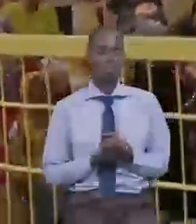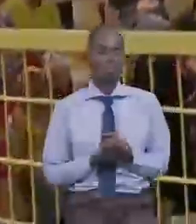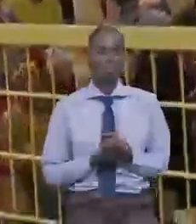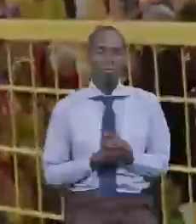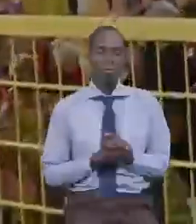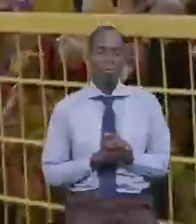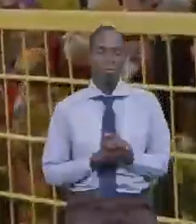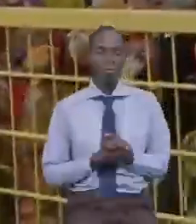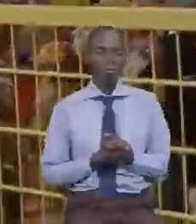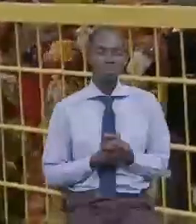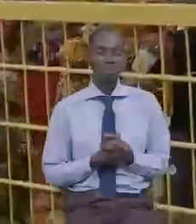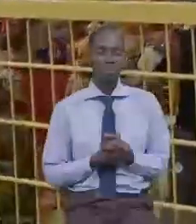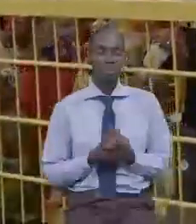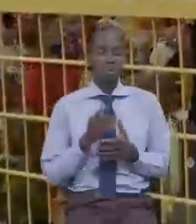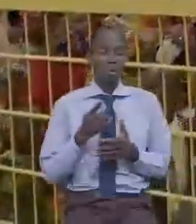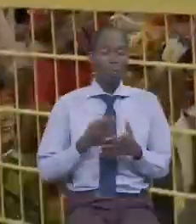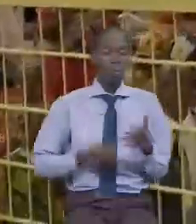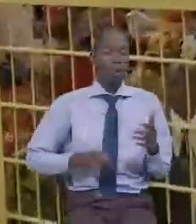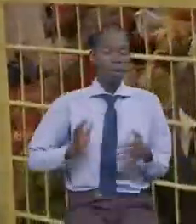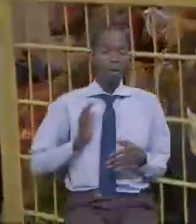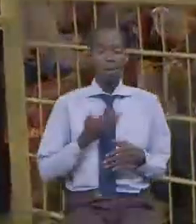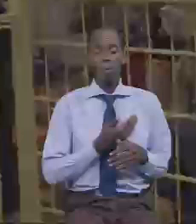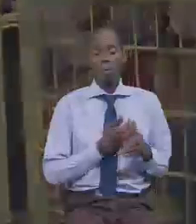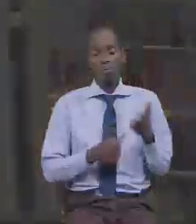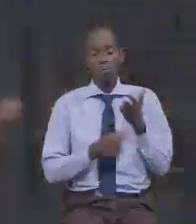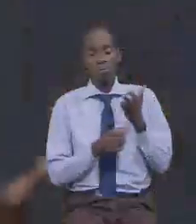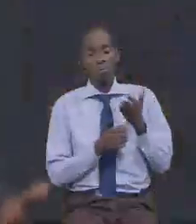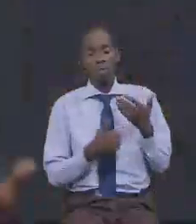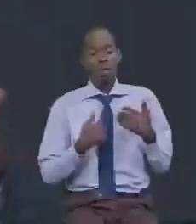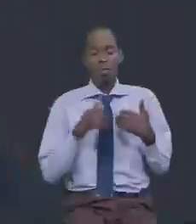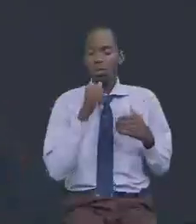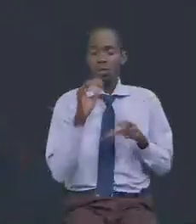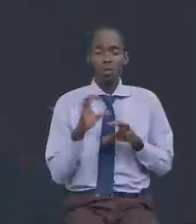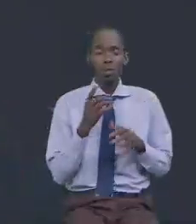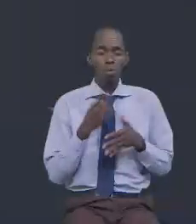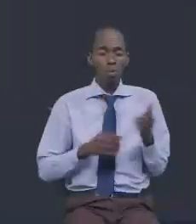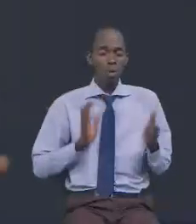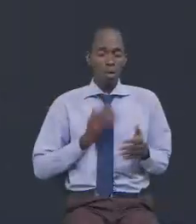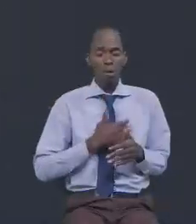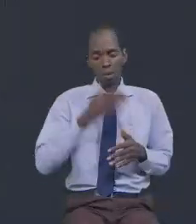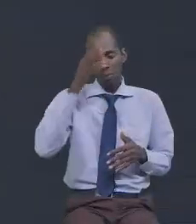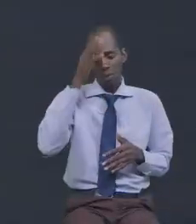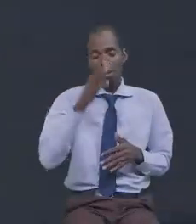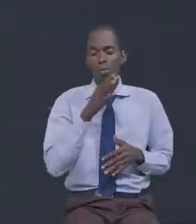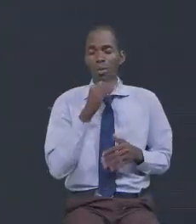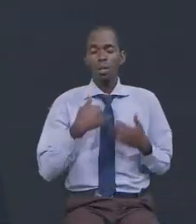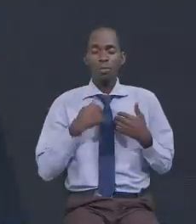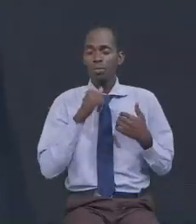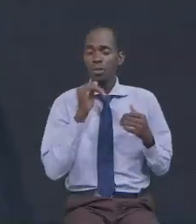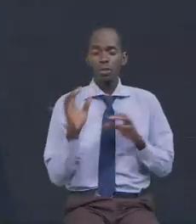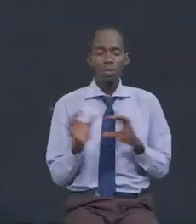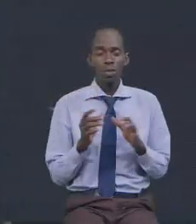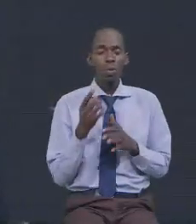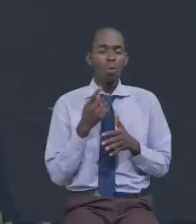What our seniors have not done, what our daddies, our mommies have not done, what we have